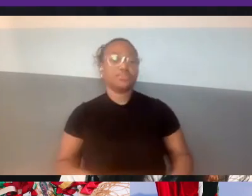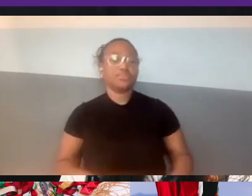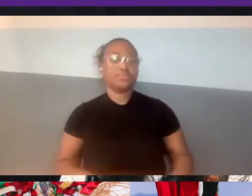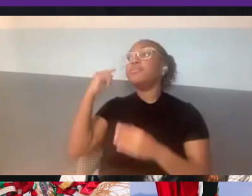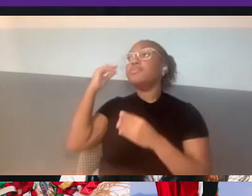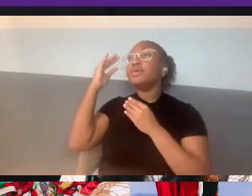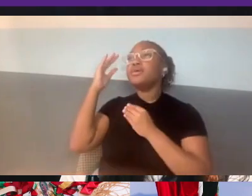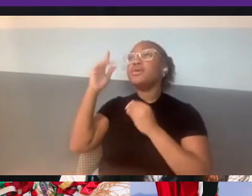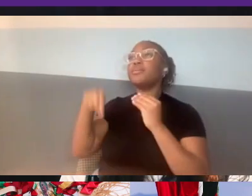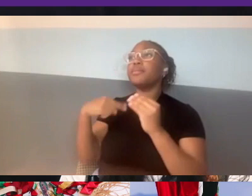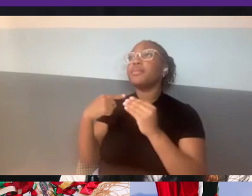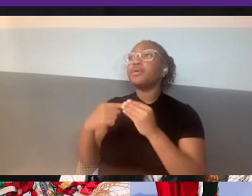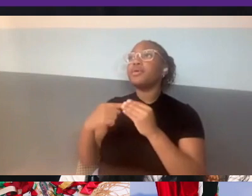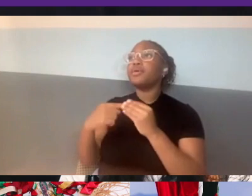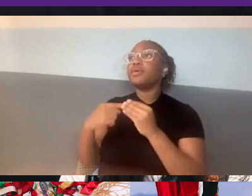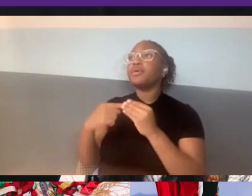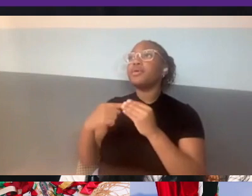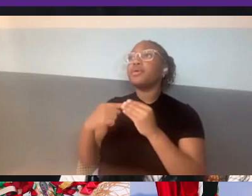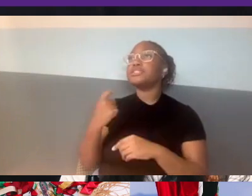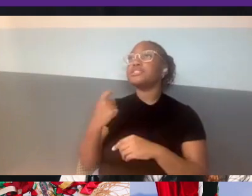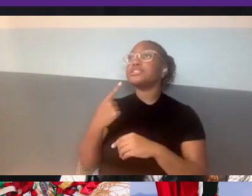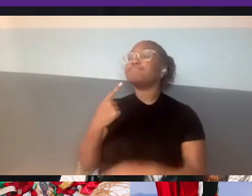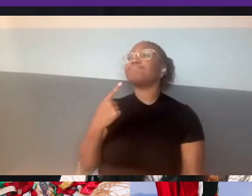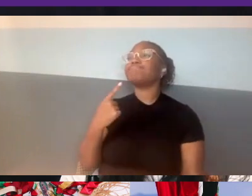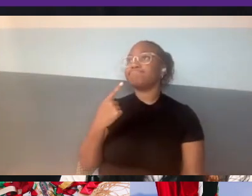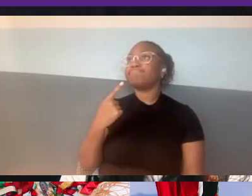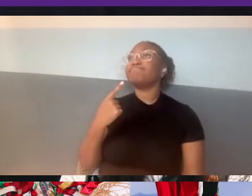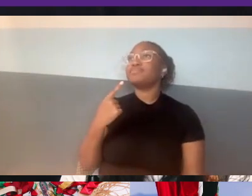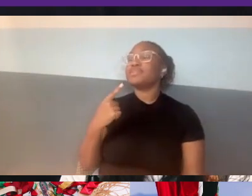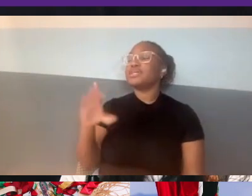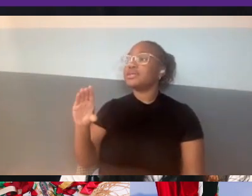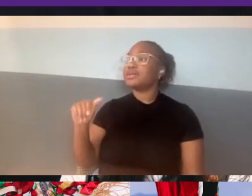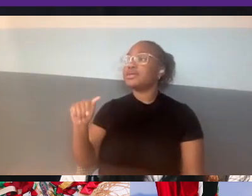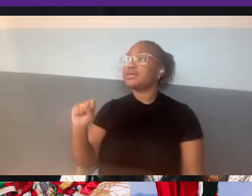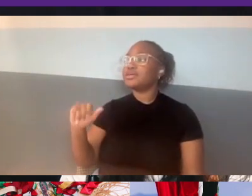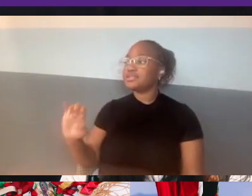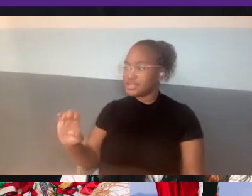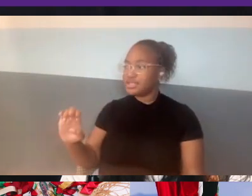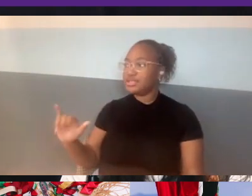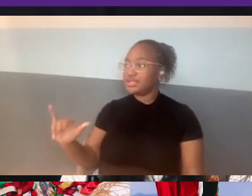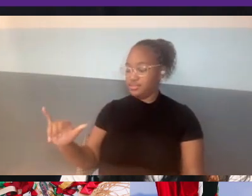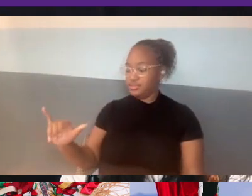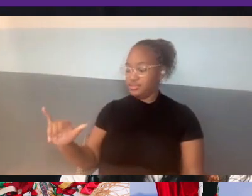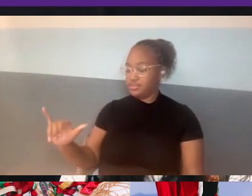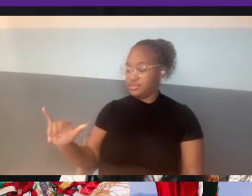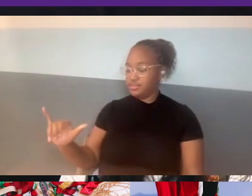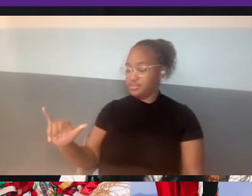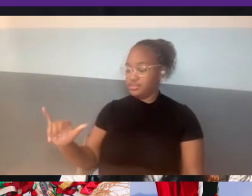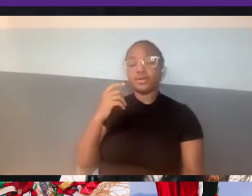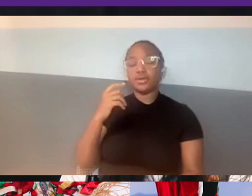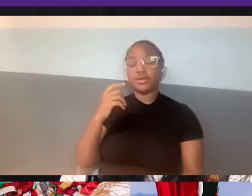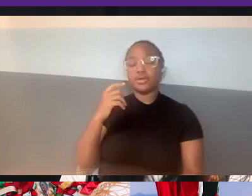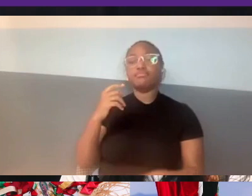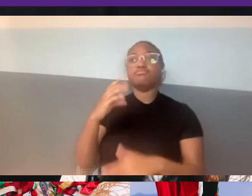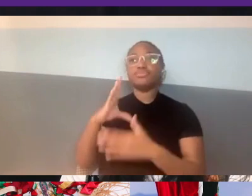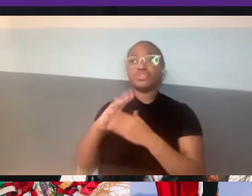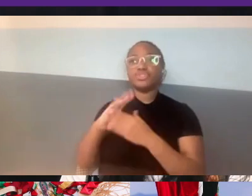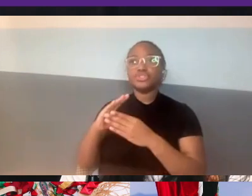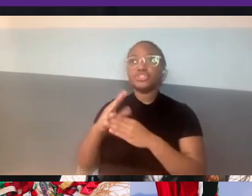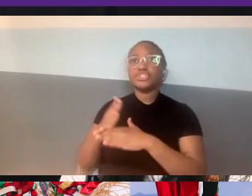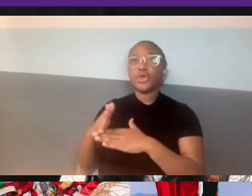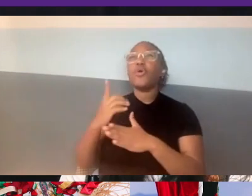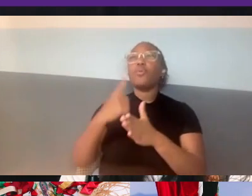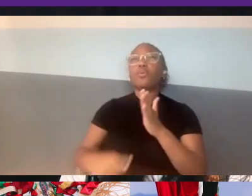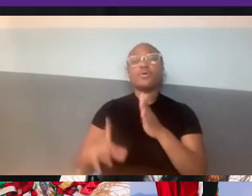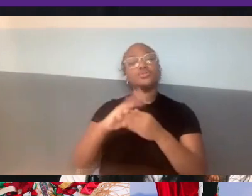what Kasey just shared, like, what are the narratives that we tell about ourselves that sometimes